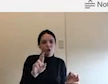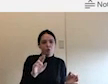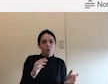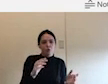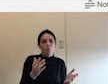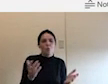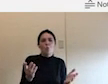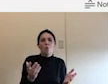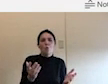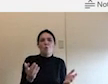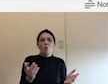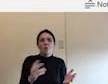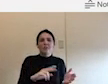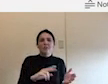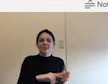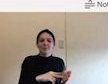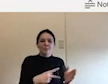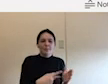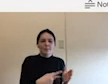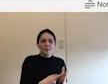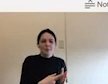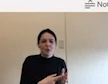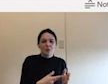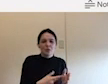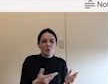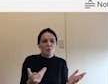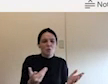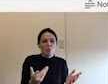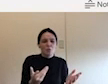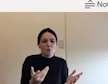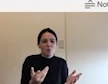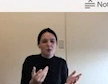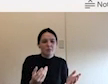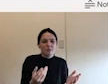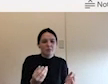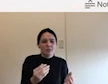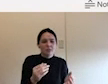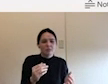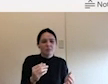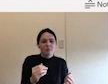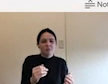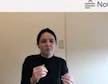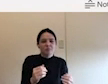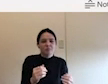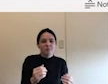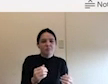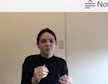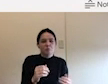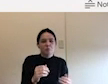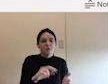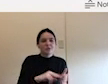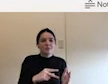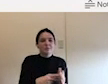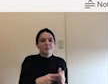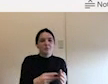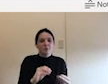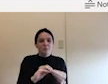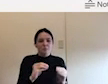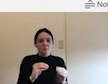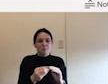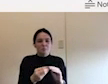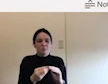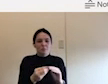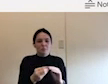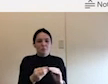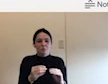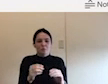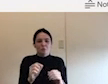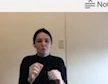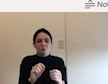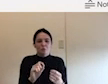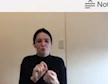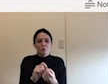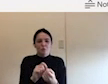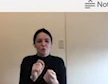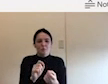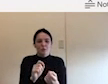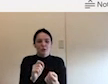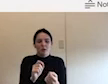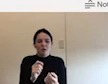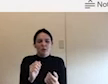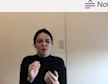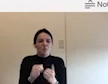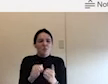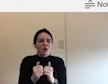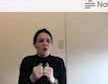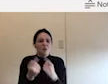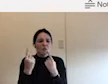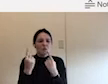integerness? What exactly is multiplication? What does that mean when we multiply? How do we know that works? And you actually, the